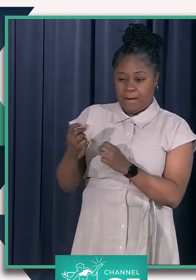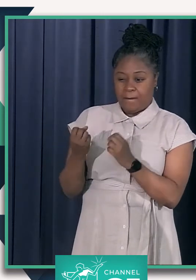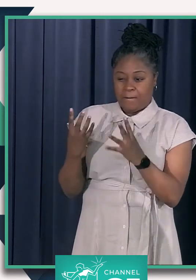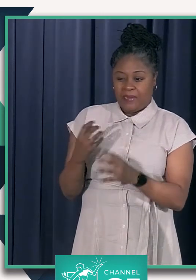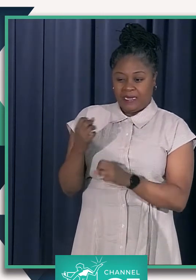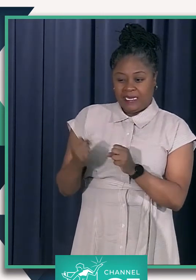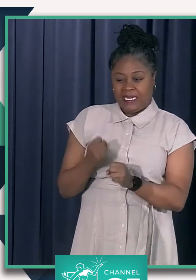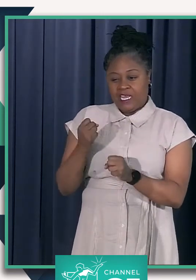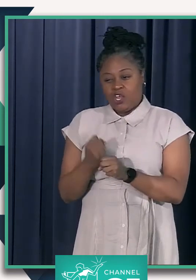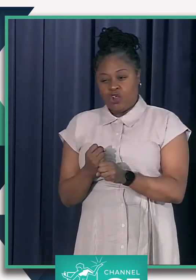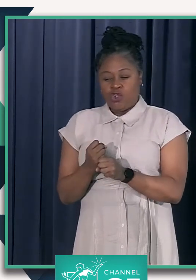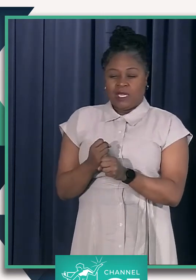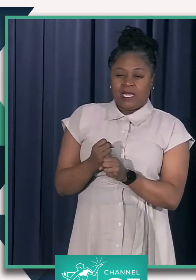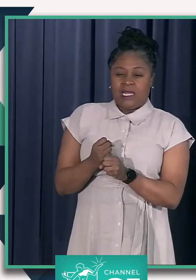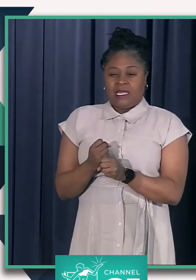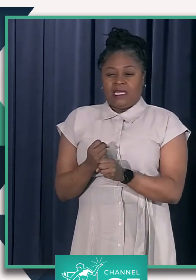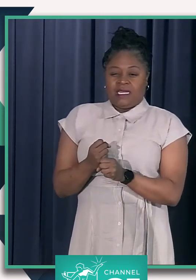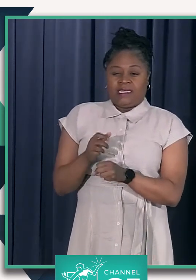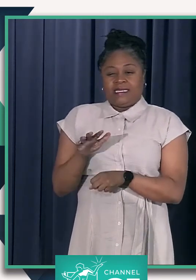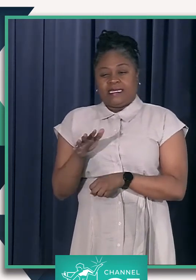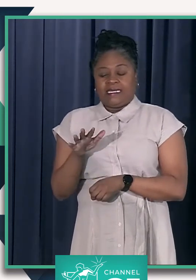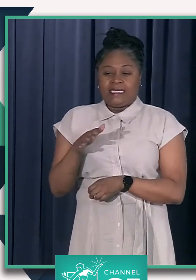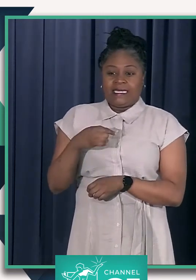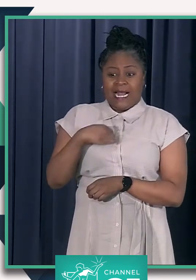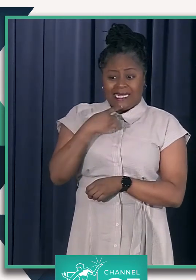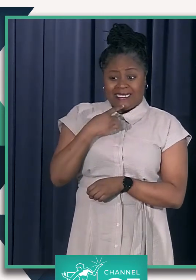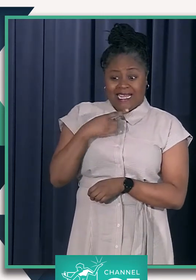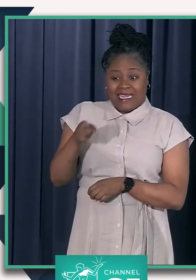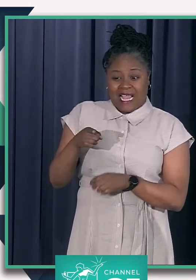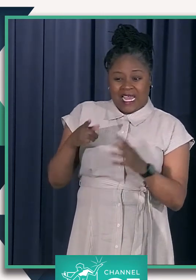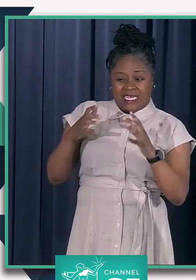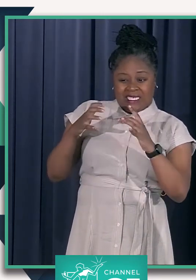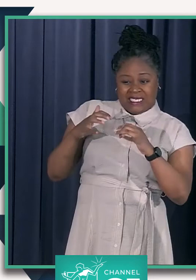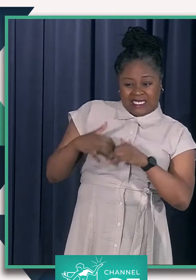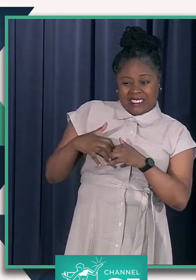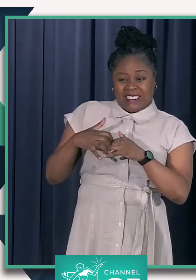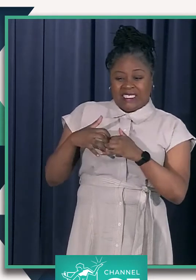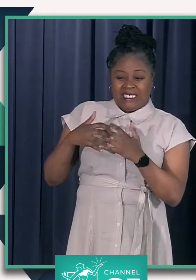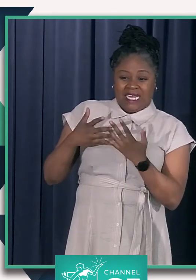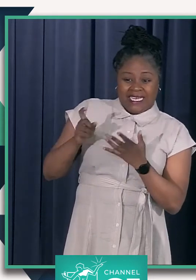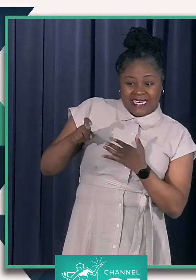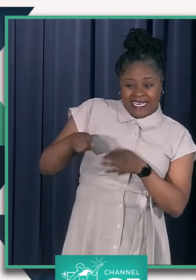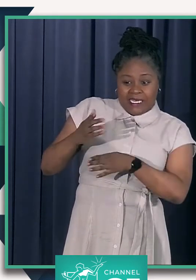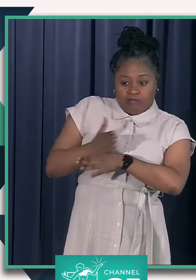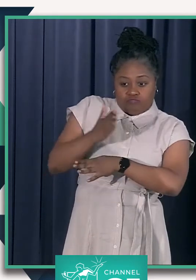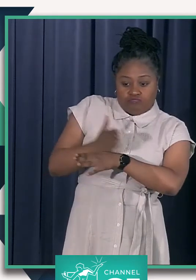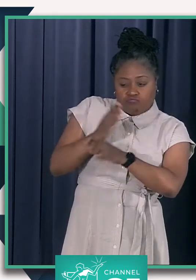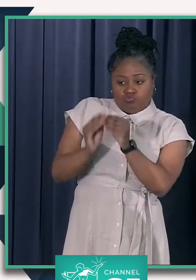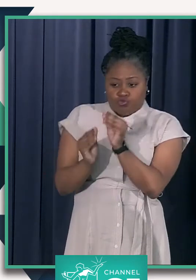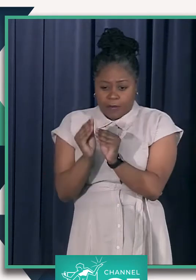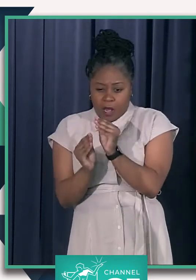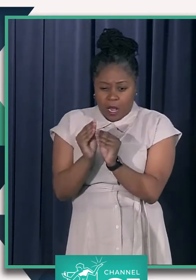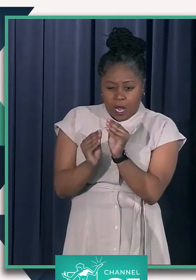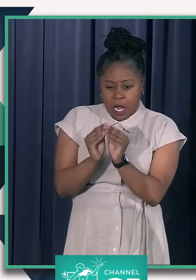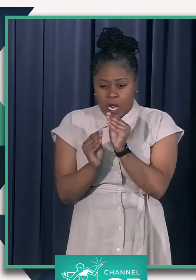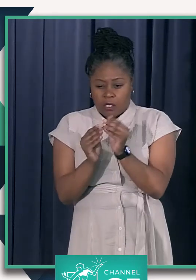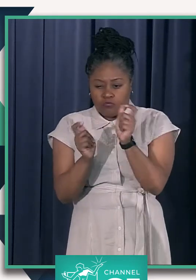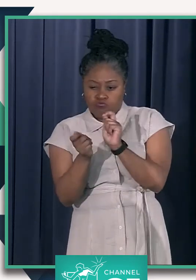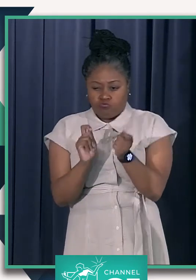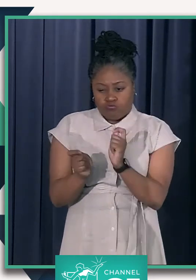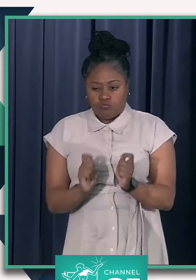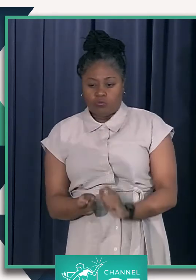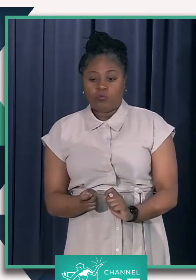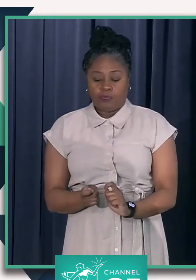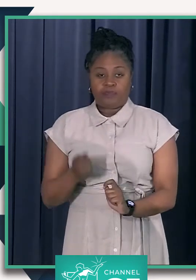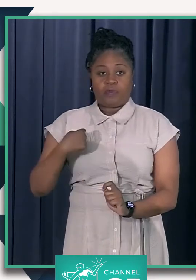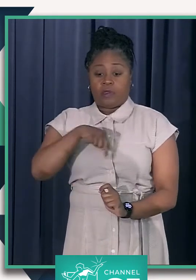under, I would say, needing repairs, and that we're also able to meet the demand for the next 15 years of